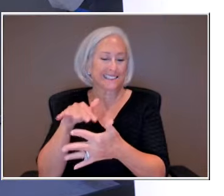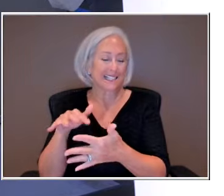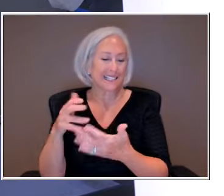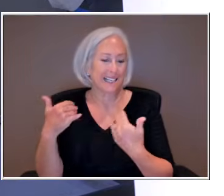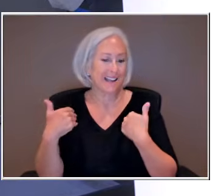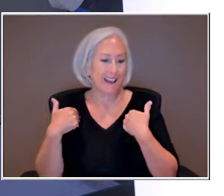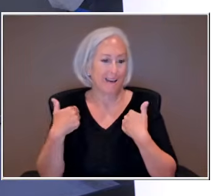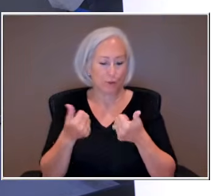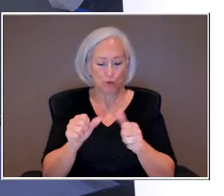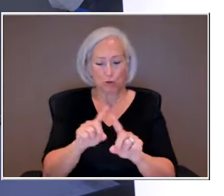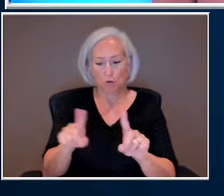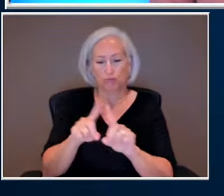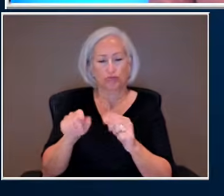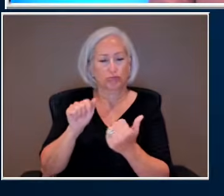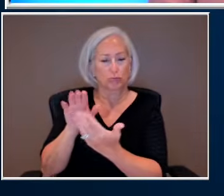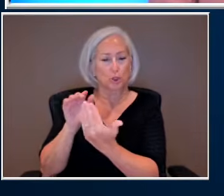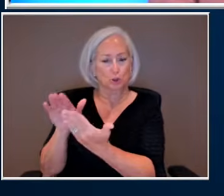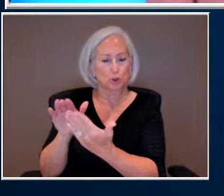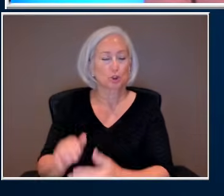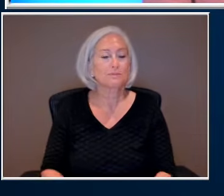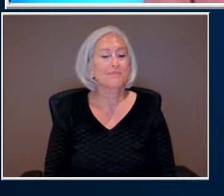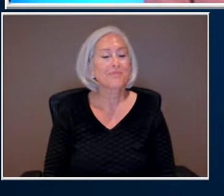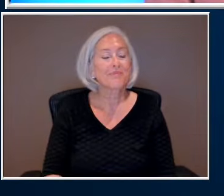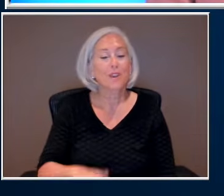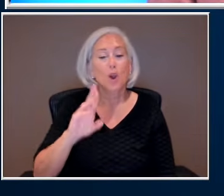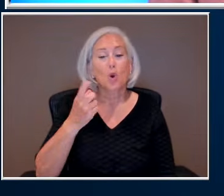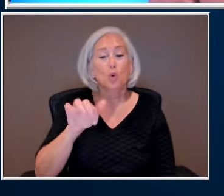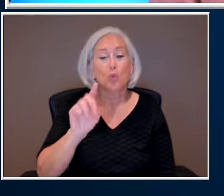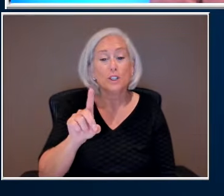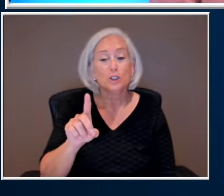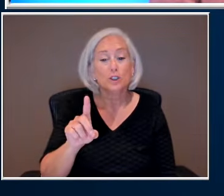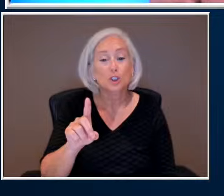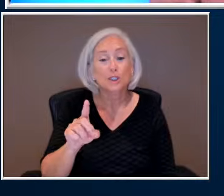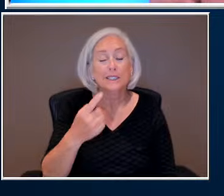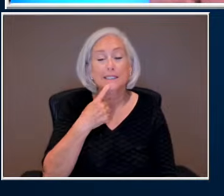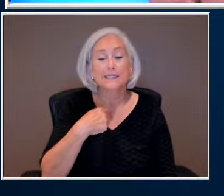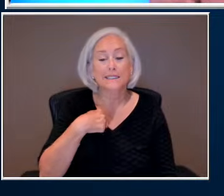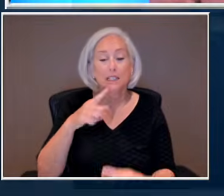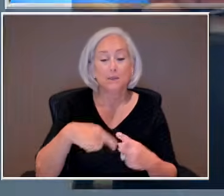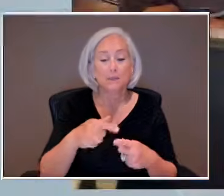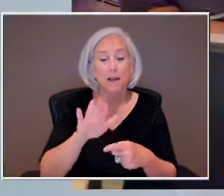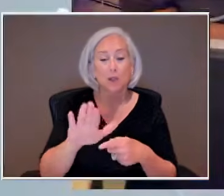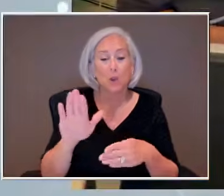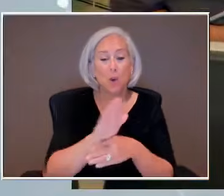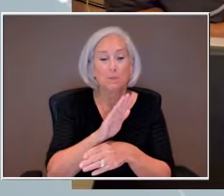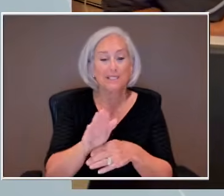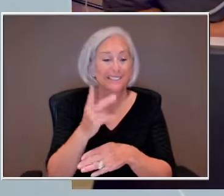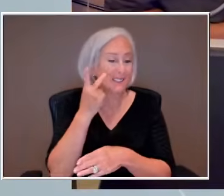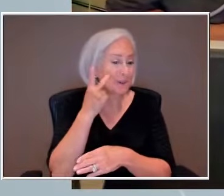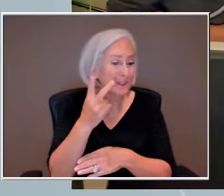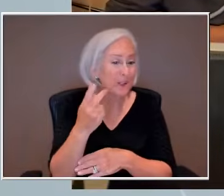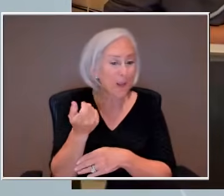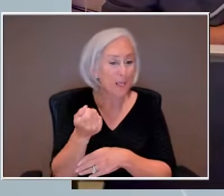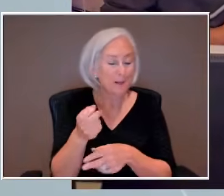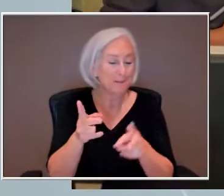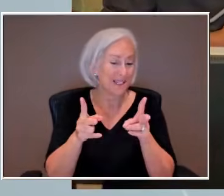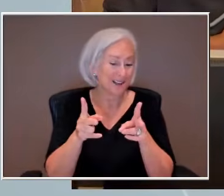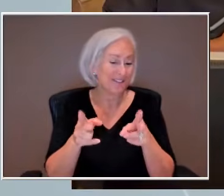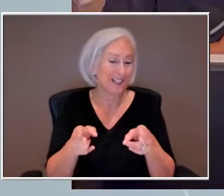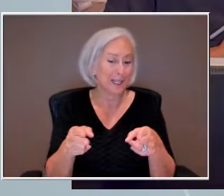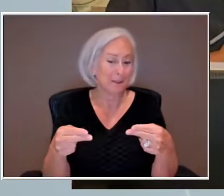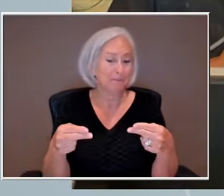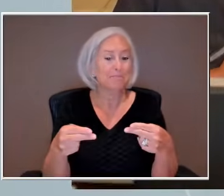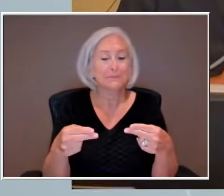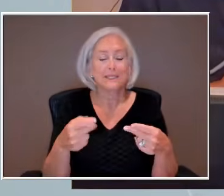on a little bit of an up note, I want to talk a little bit about your business. We got to see in that piece that we saw off the top of the show. Tell us a little